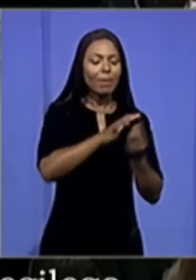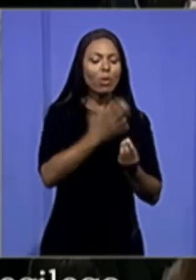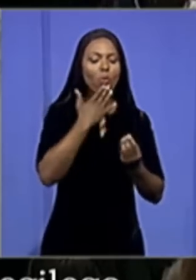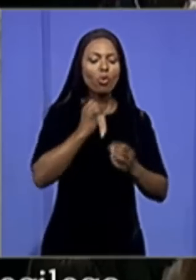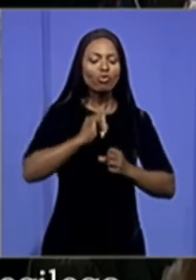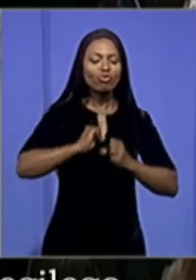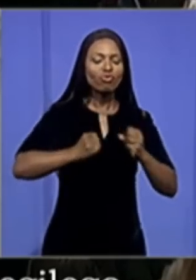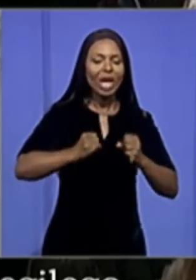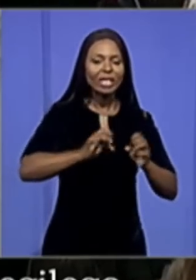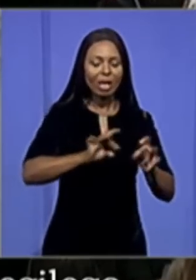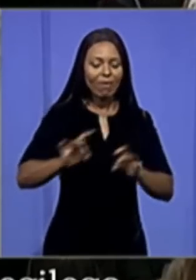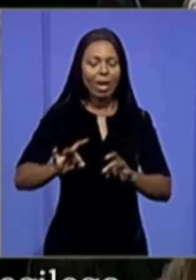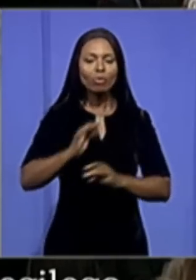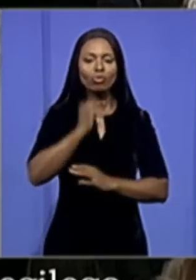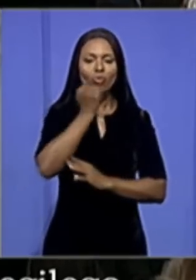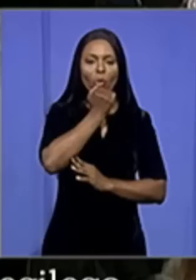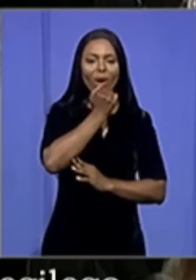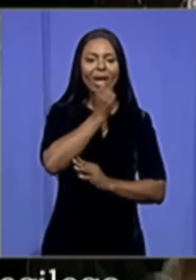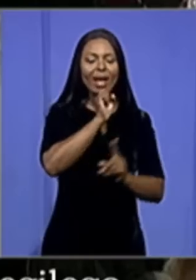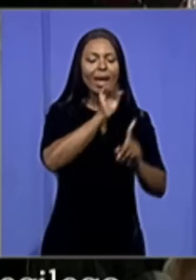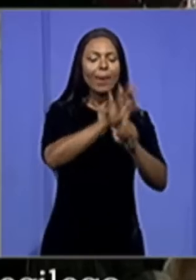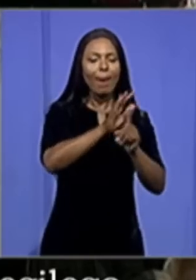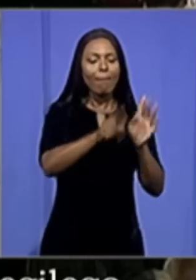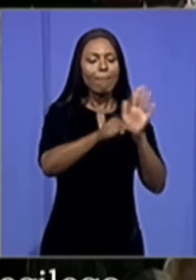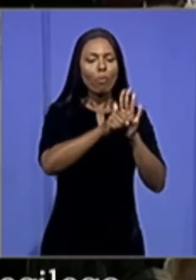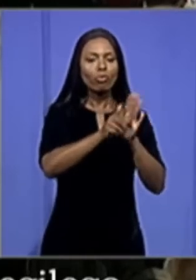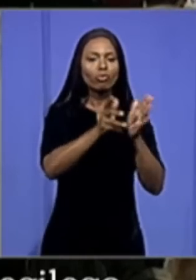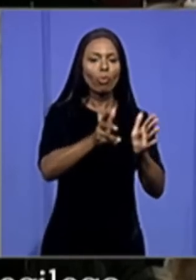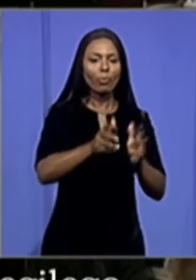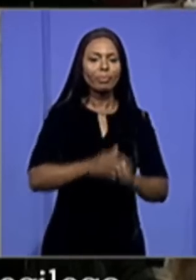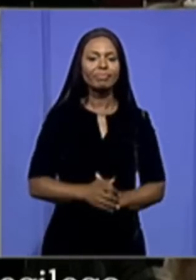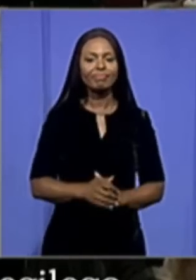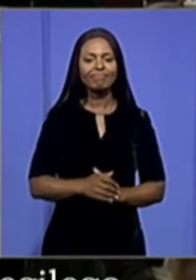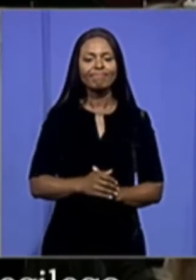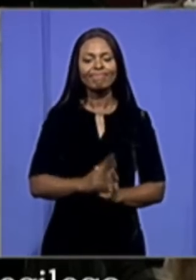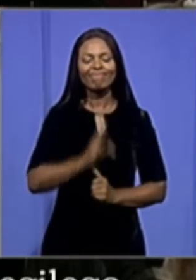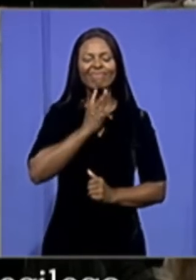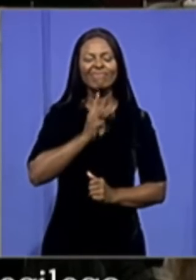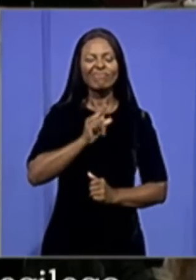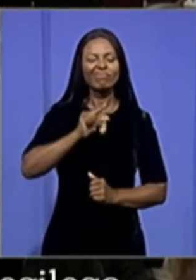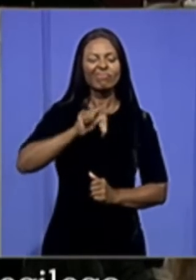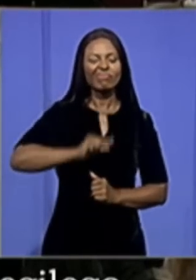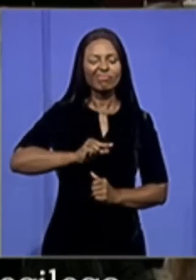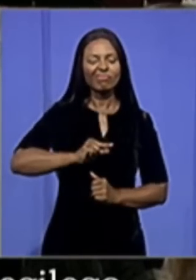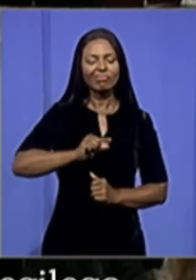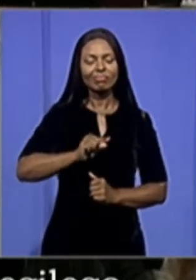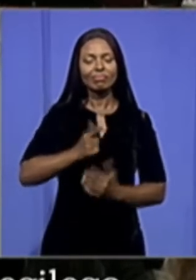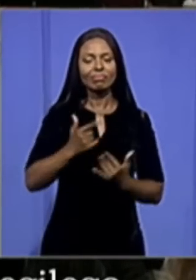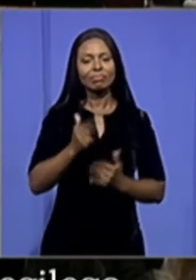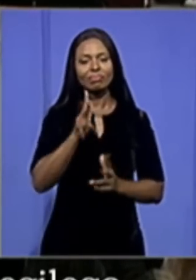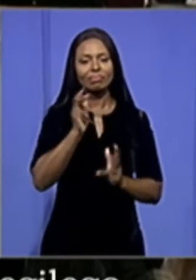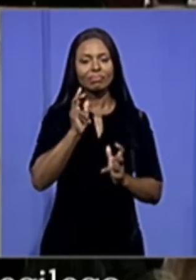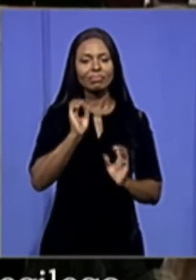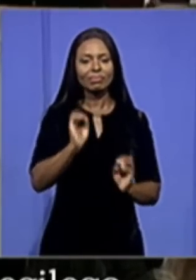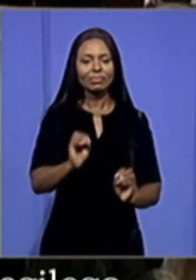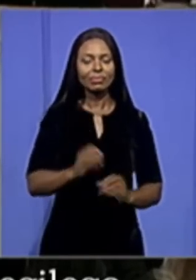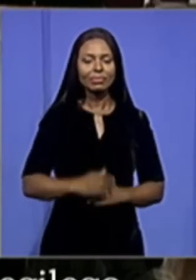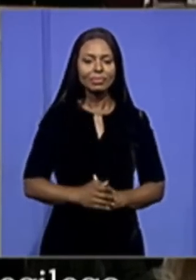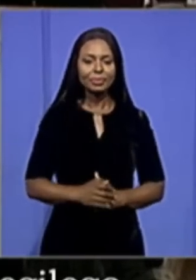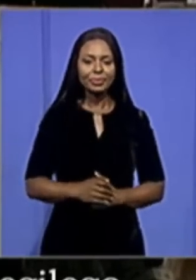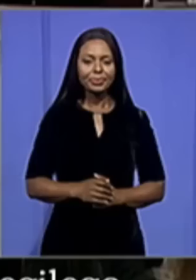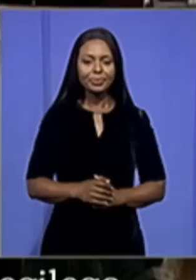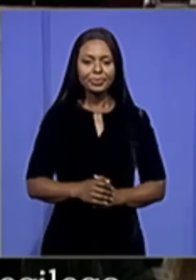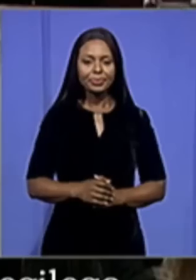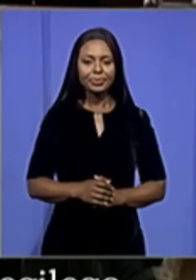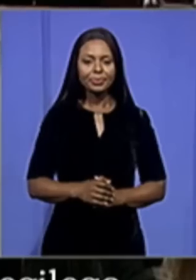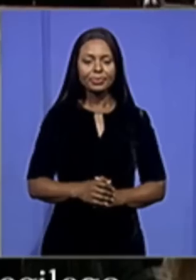And this is why we invested so much and are going to continue doing industry-leading efforts to make sure that